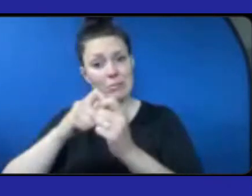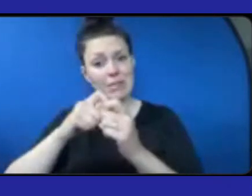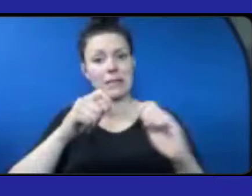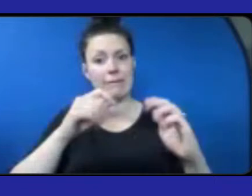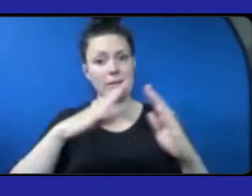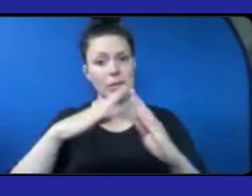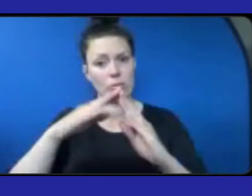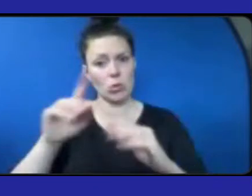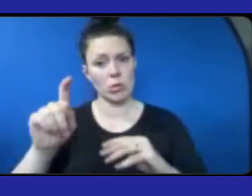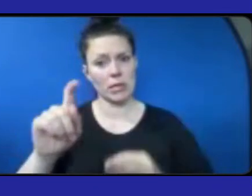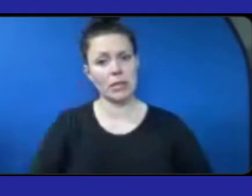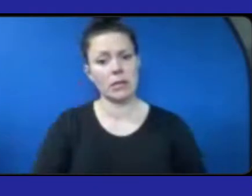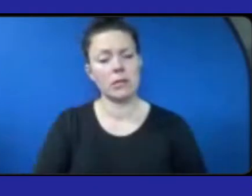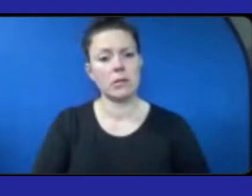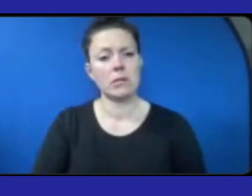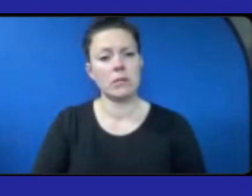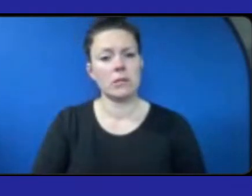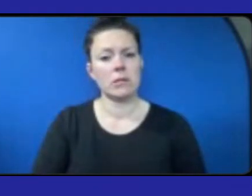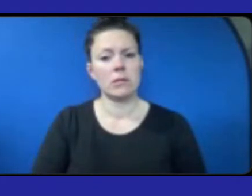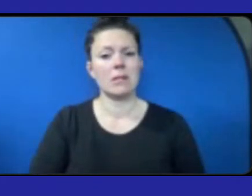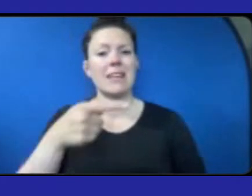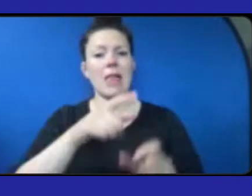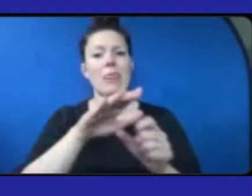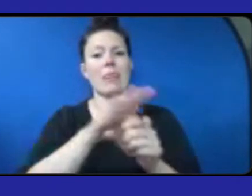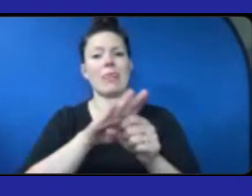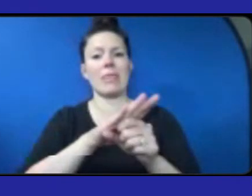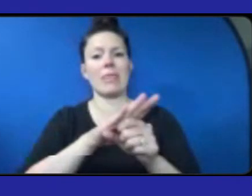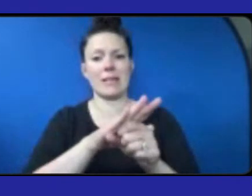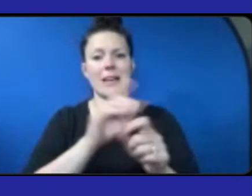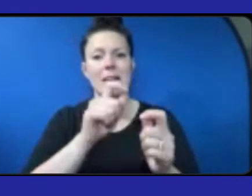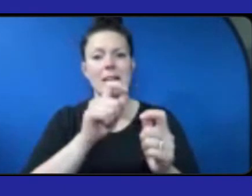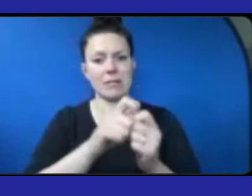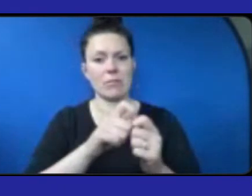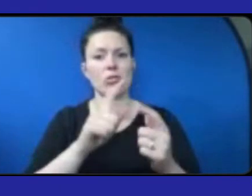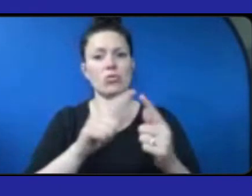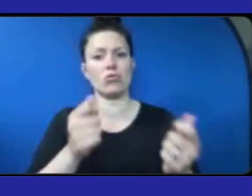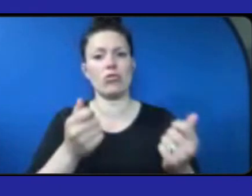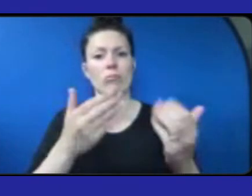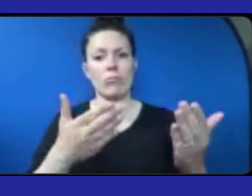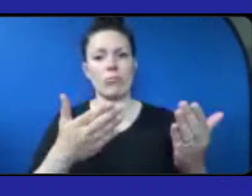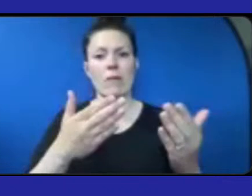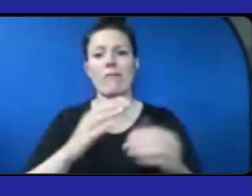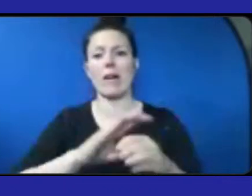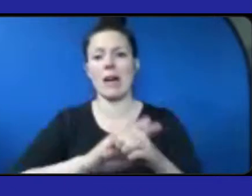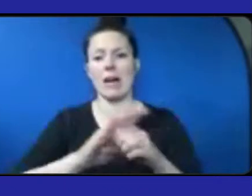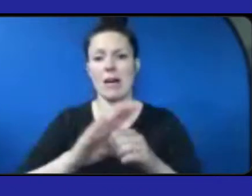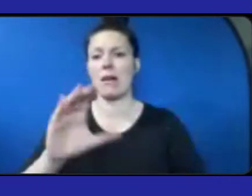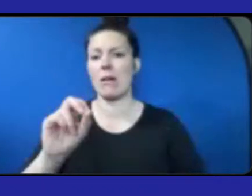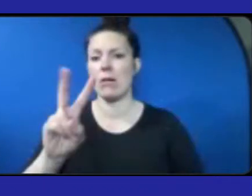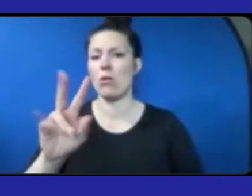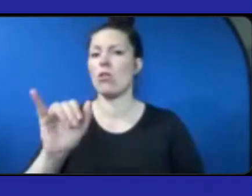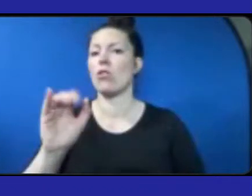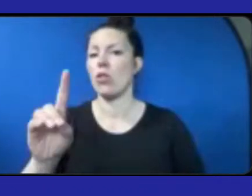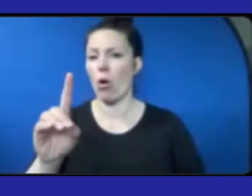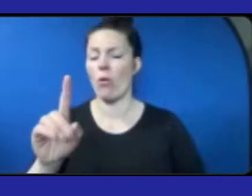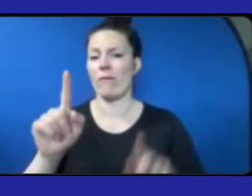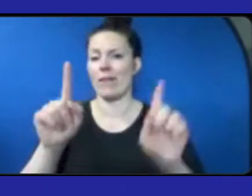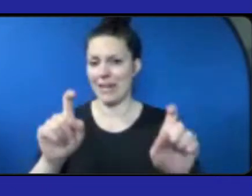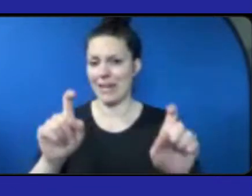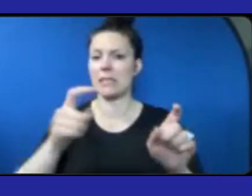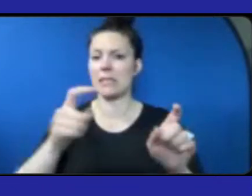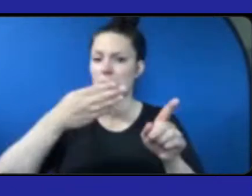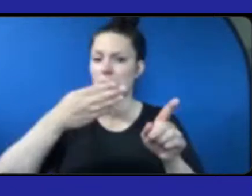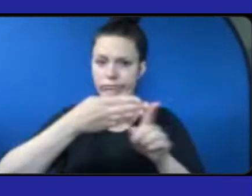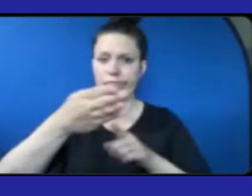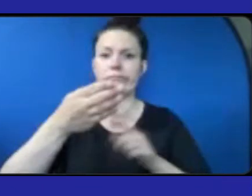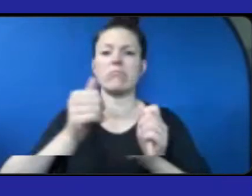doing? These sites are intended specifically to be able to provide COVID testing. Primarily, Yes. that will over time likely